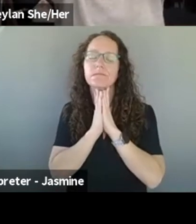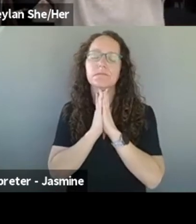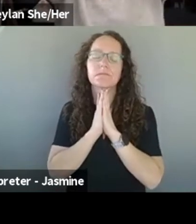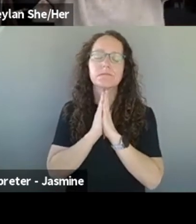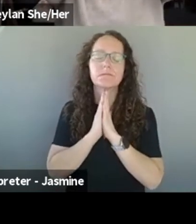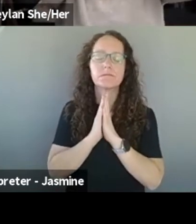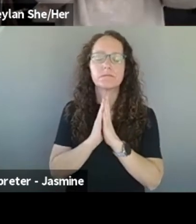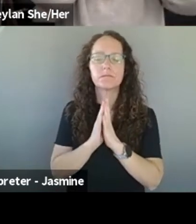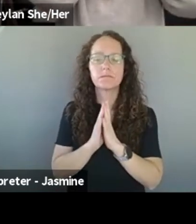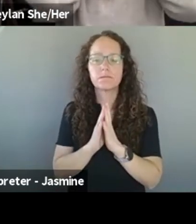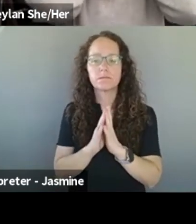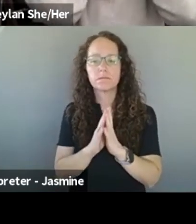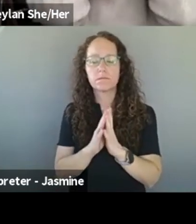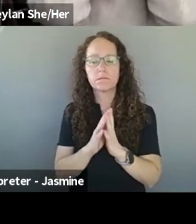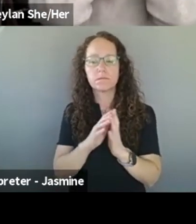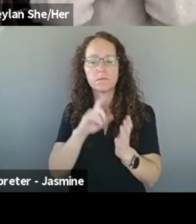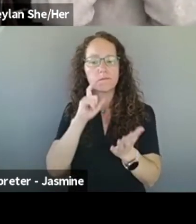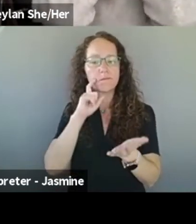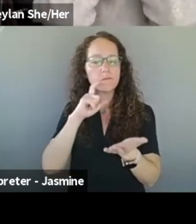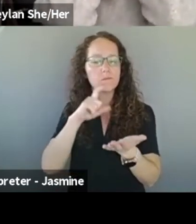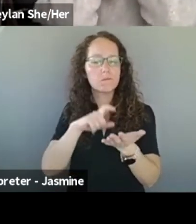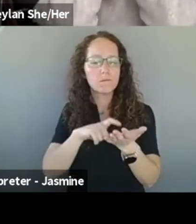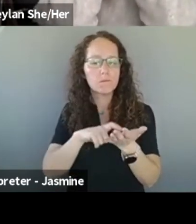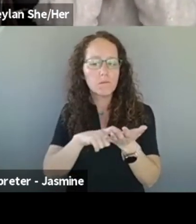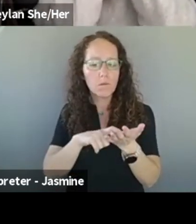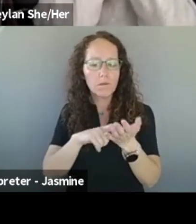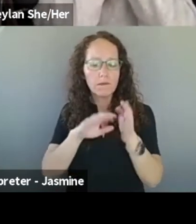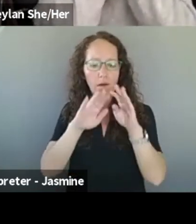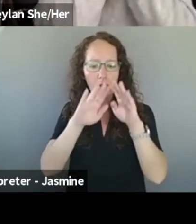Noticing every single curve